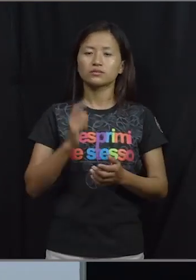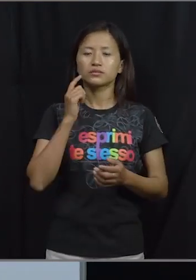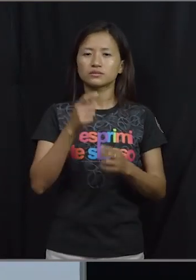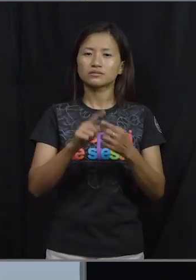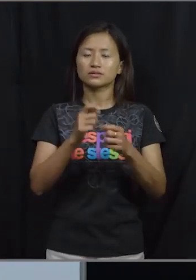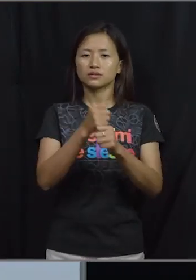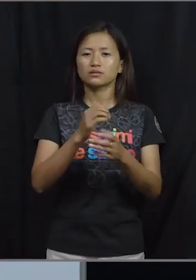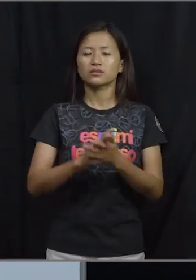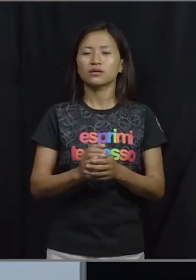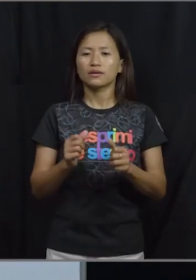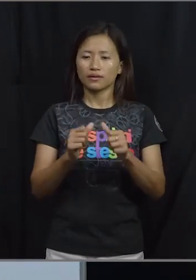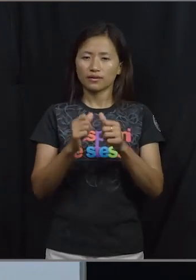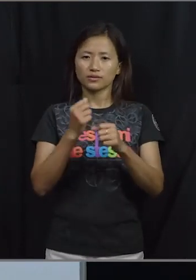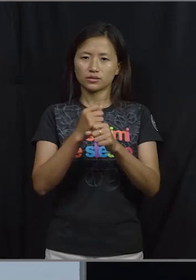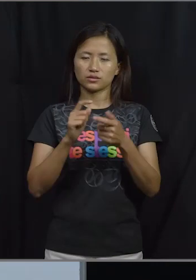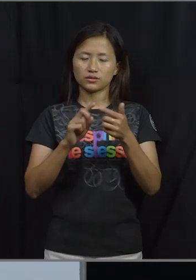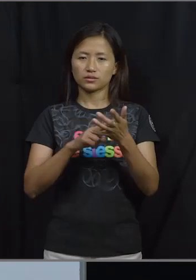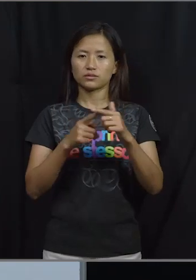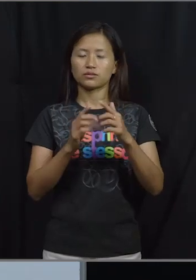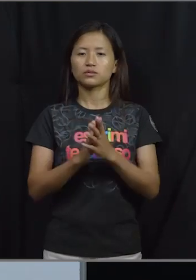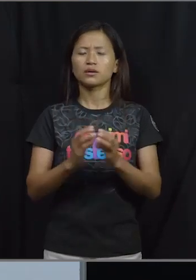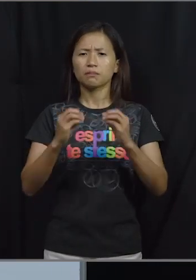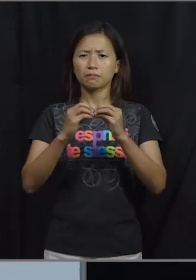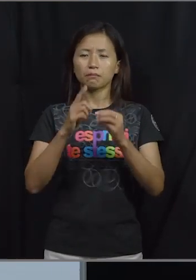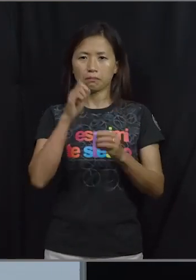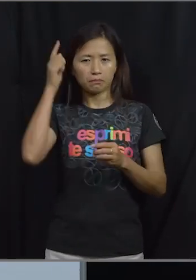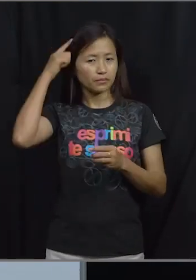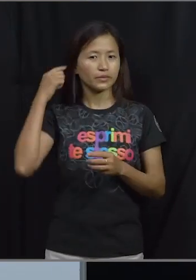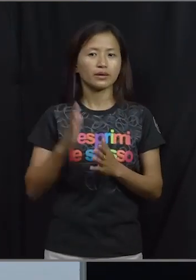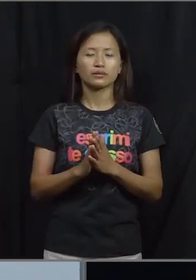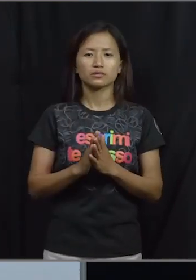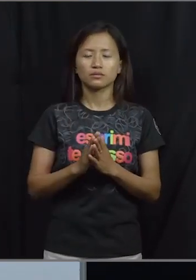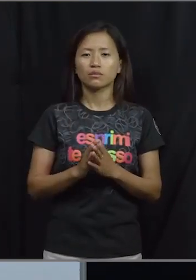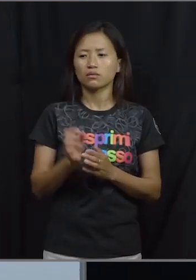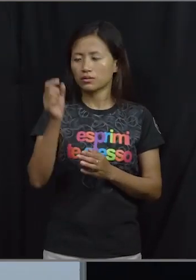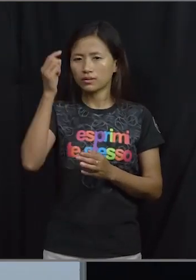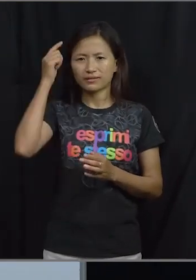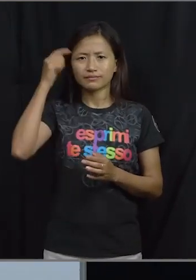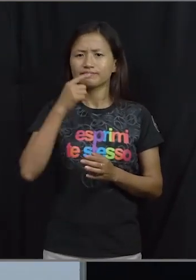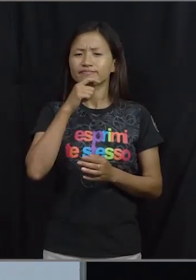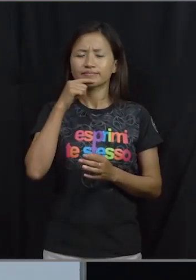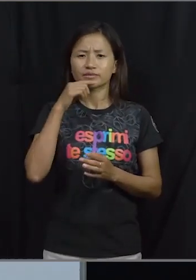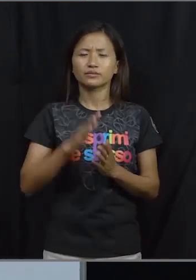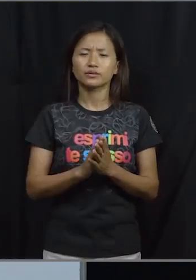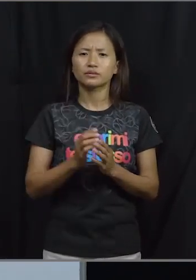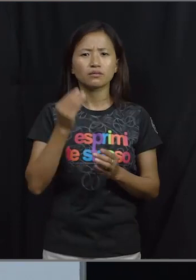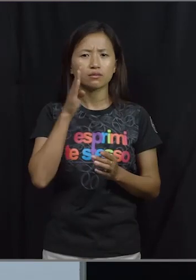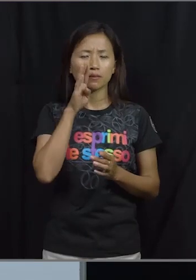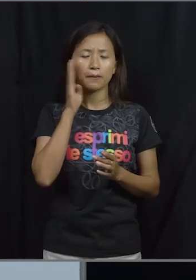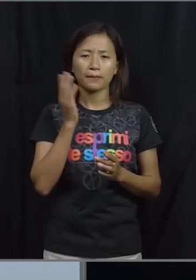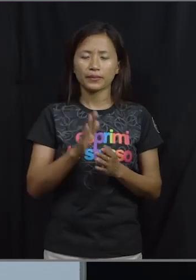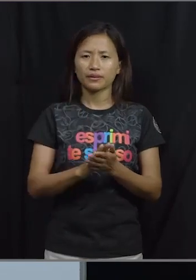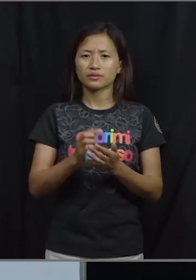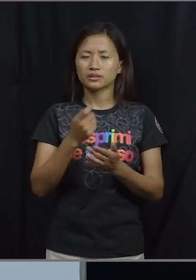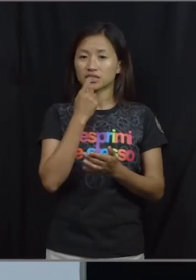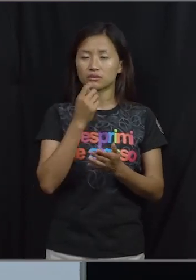example, Asian or black or white people, race of people, then the children will also be